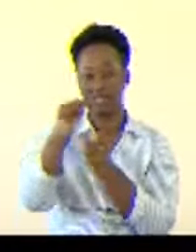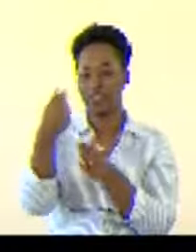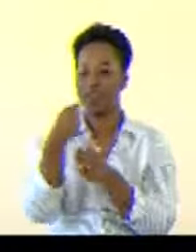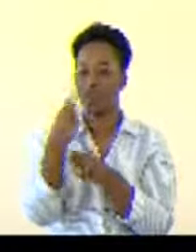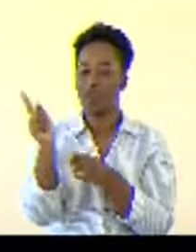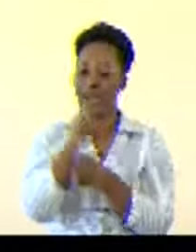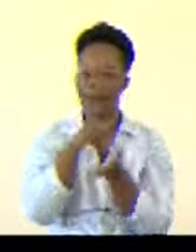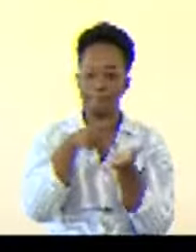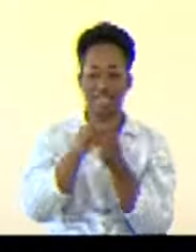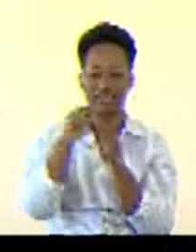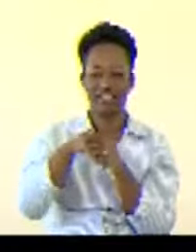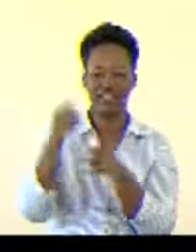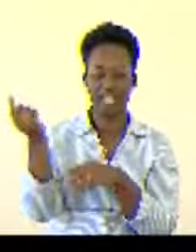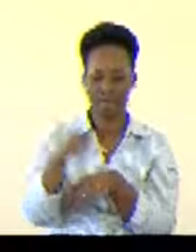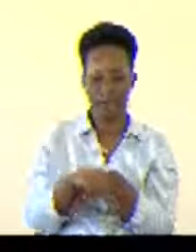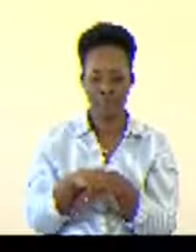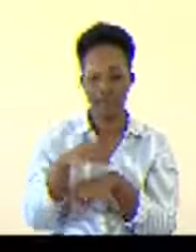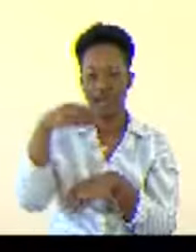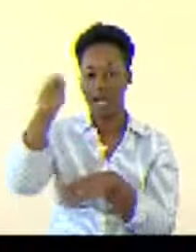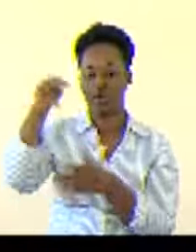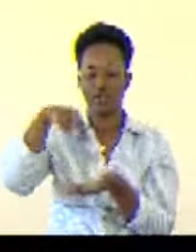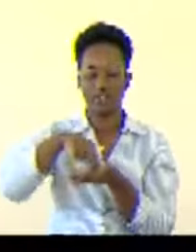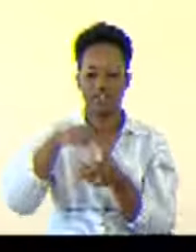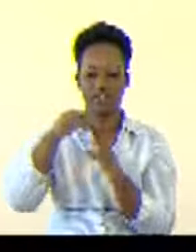unpaid income, outstanding income,